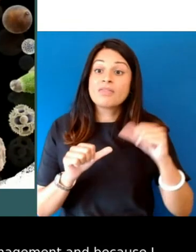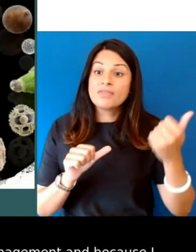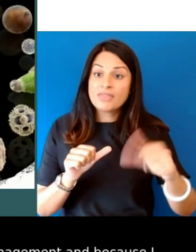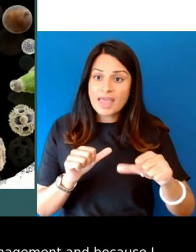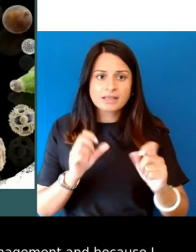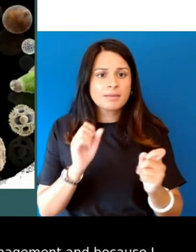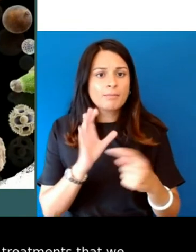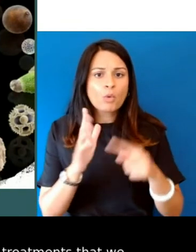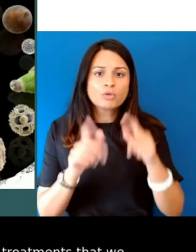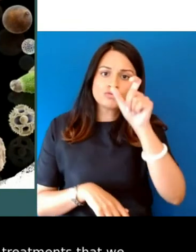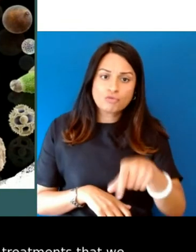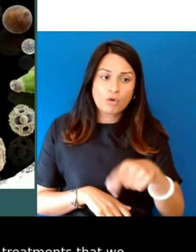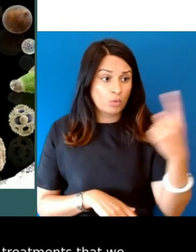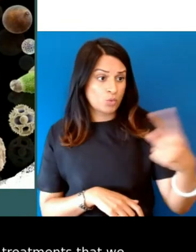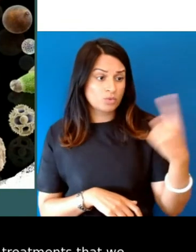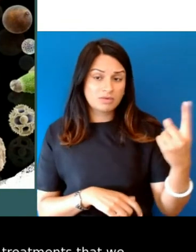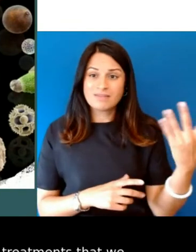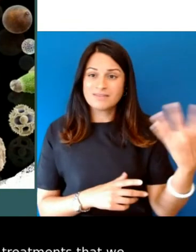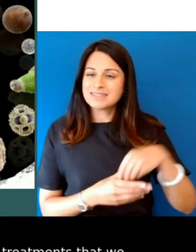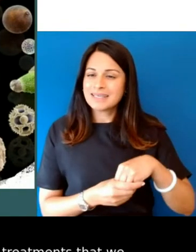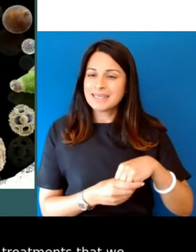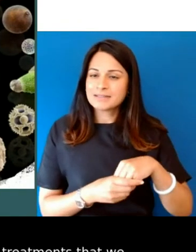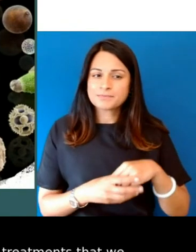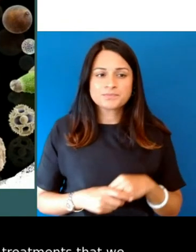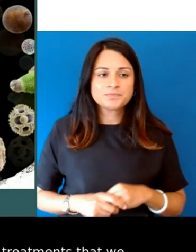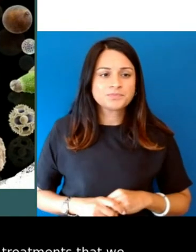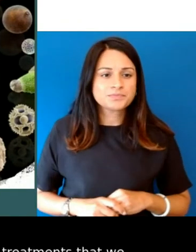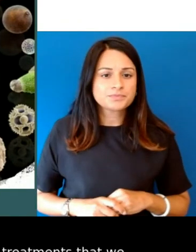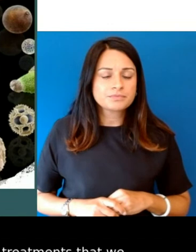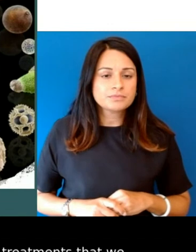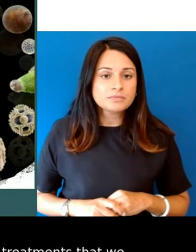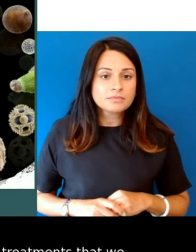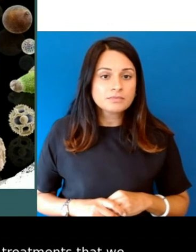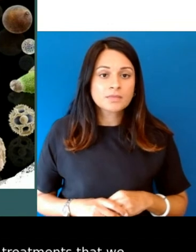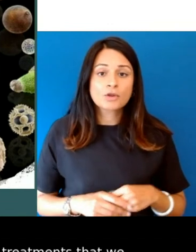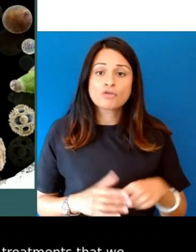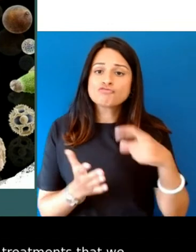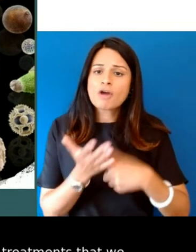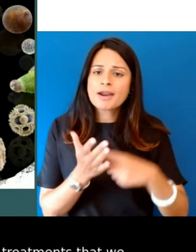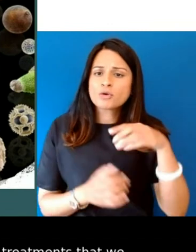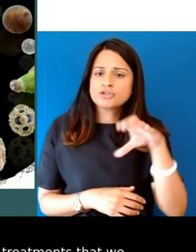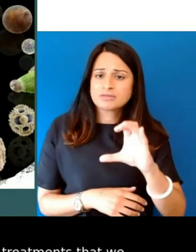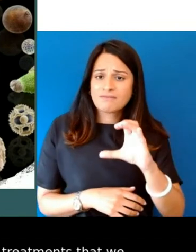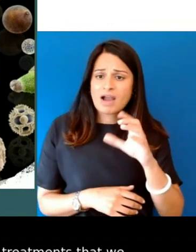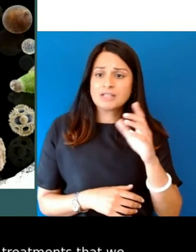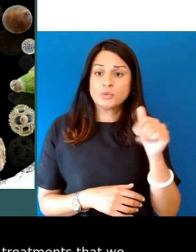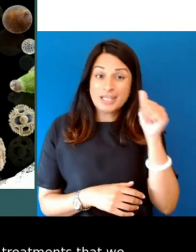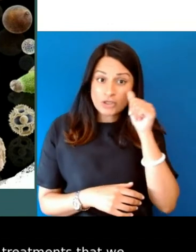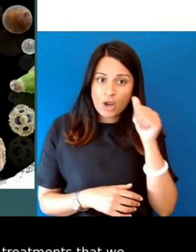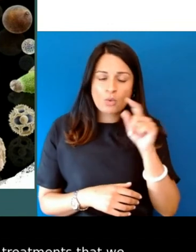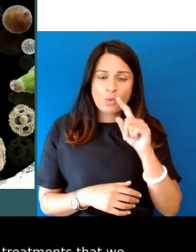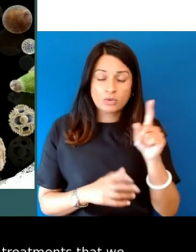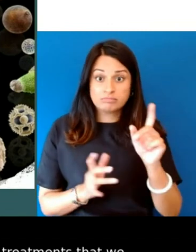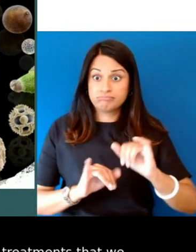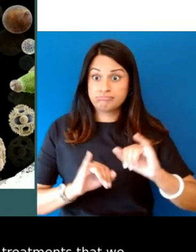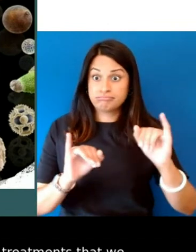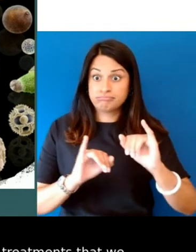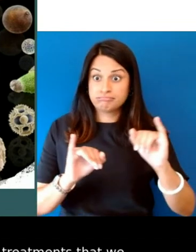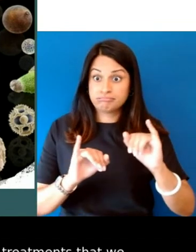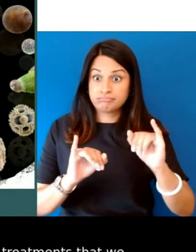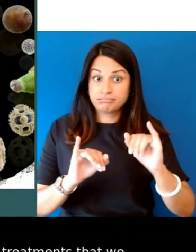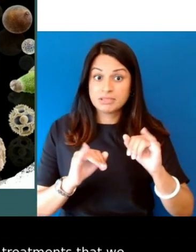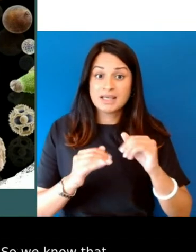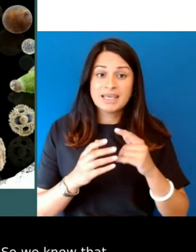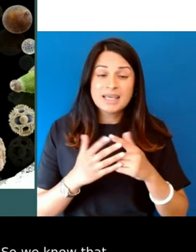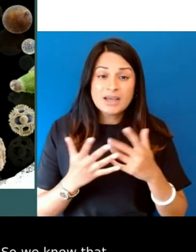you play so we know that rhino conjunctivitis is a chronic mostly eosinophilic inflammation and